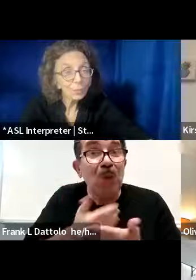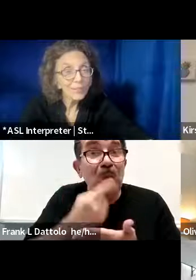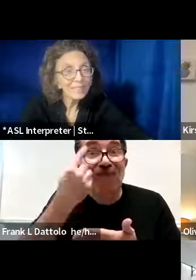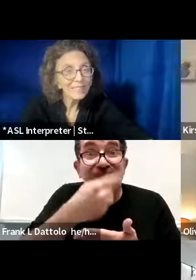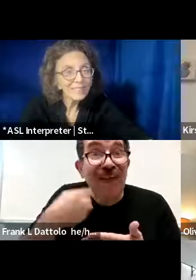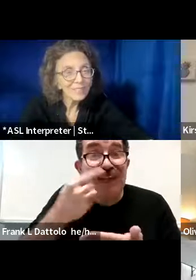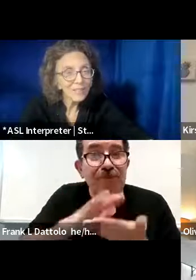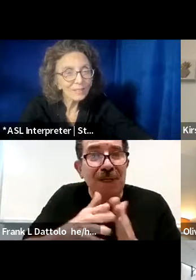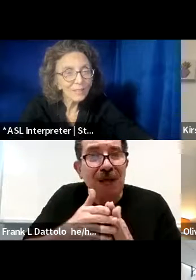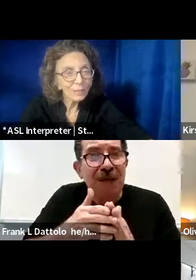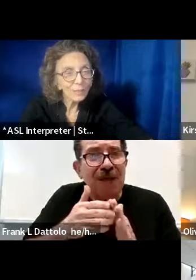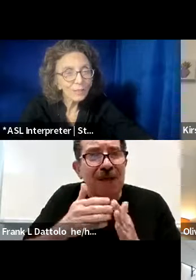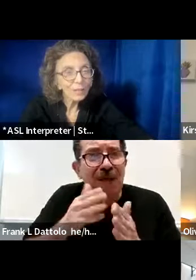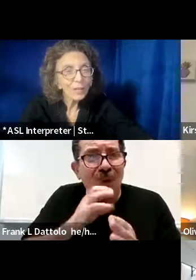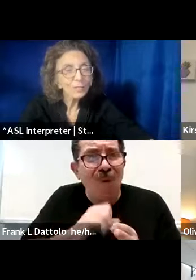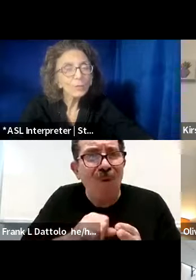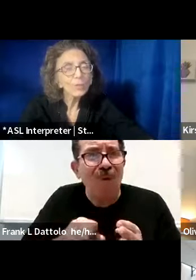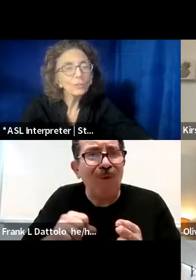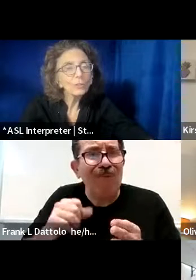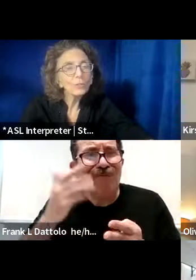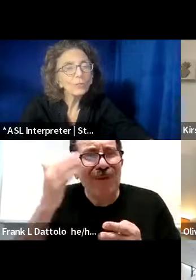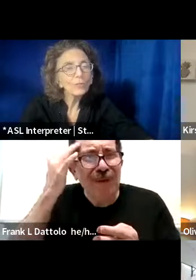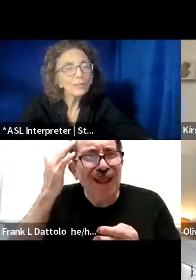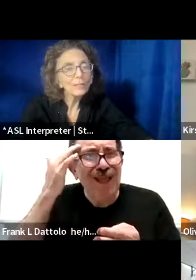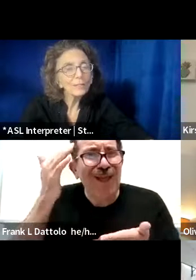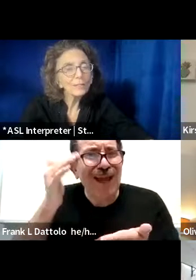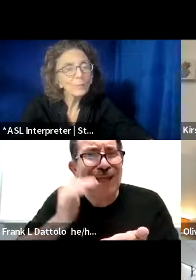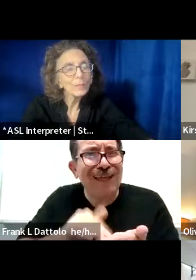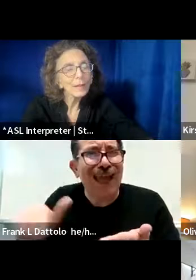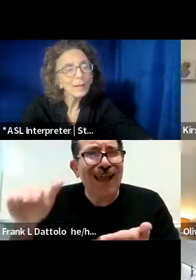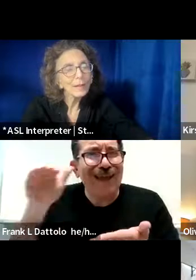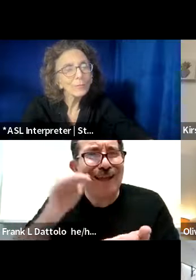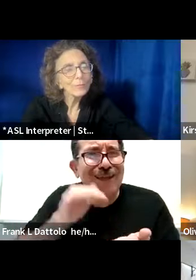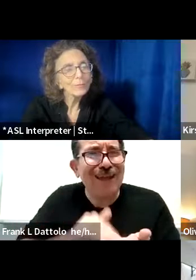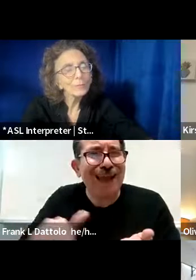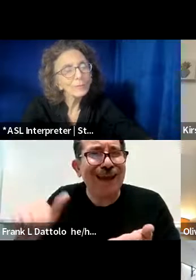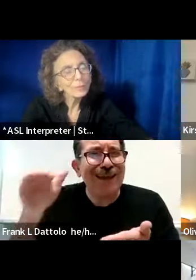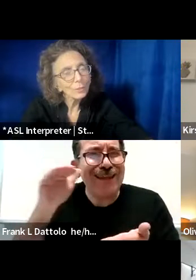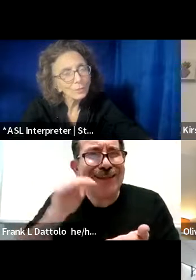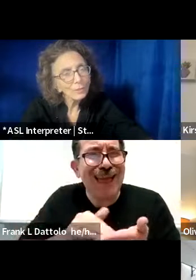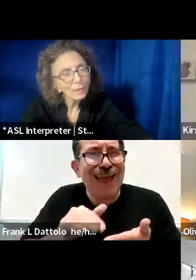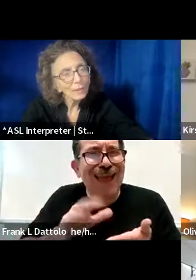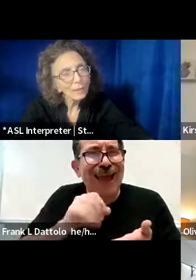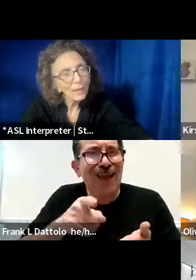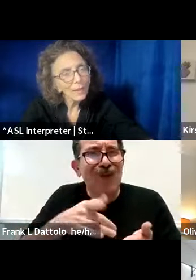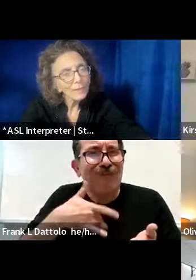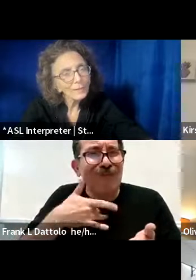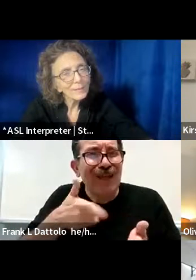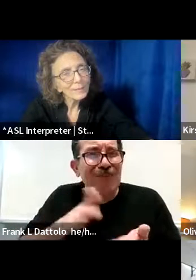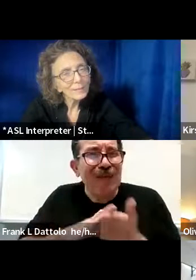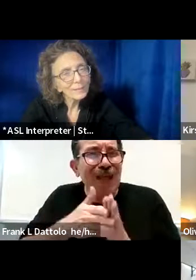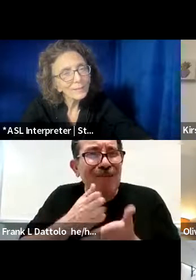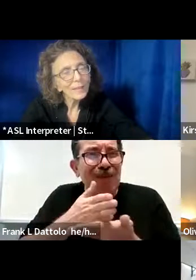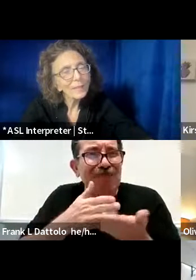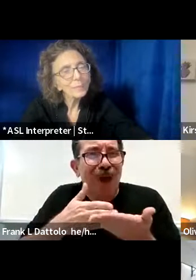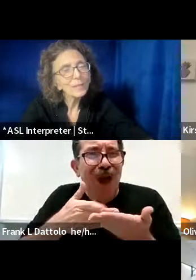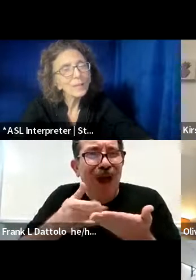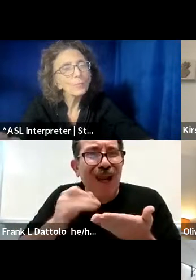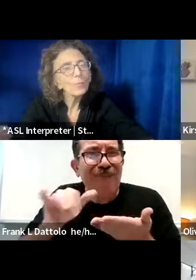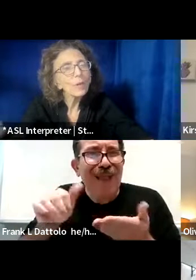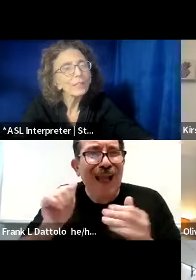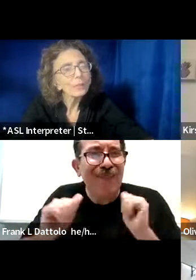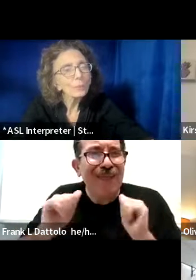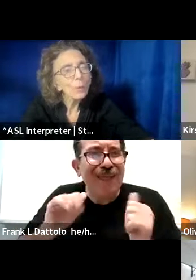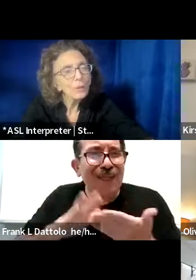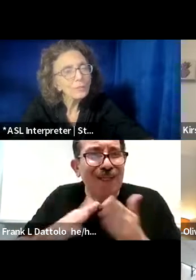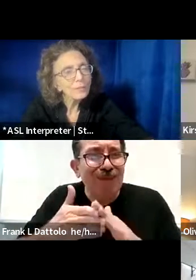to see you again," in sign language, so that new faces became familiar and they